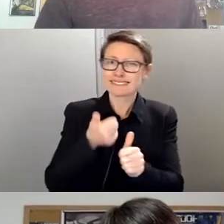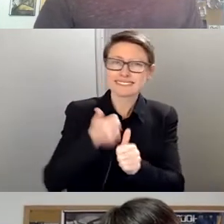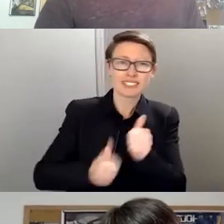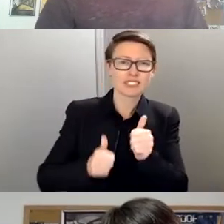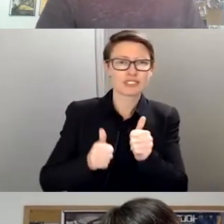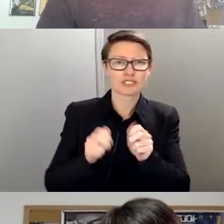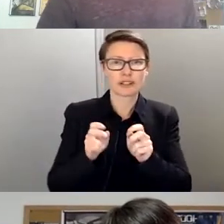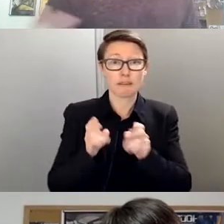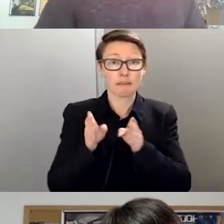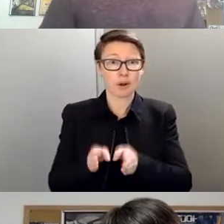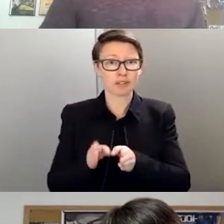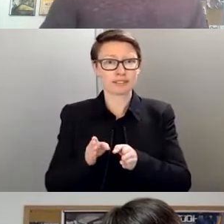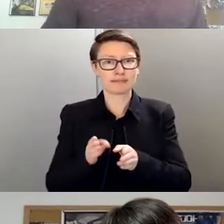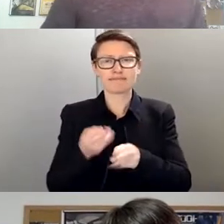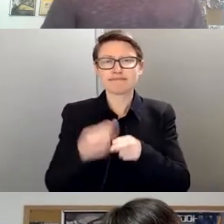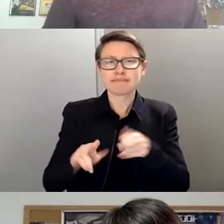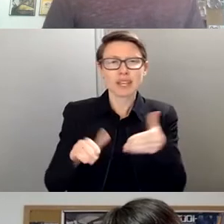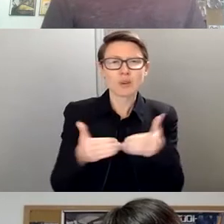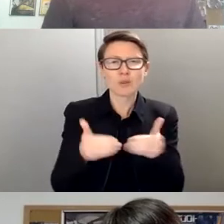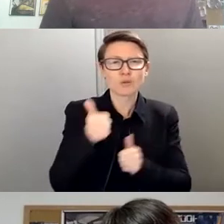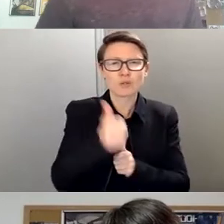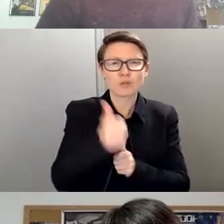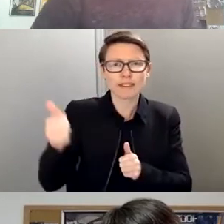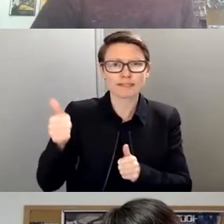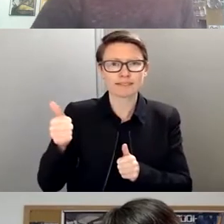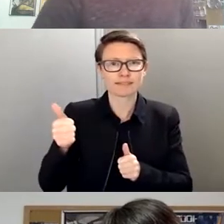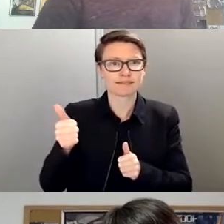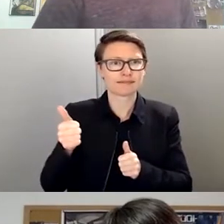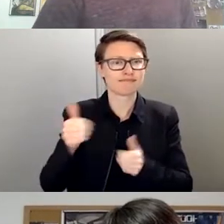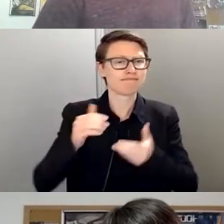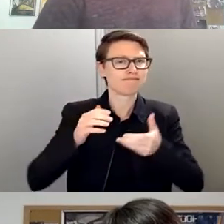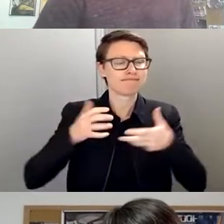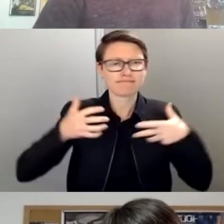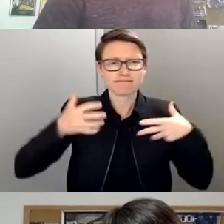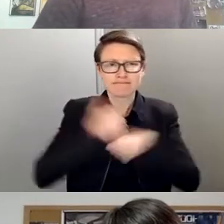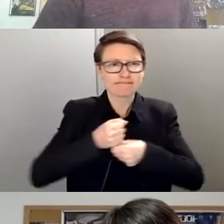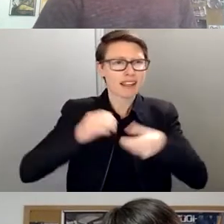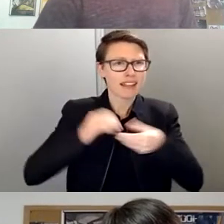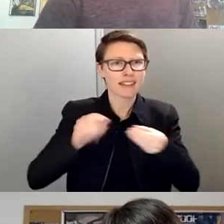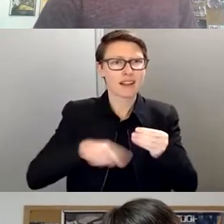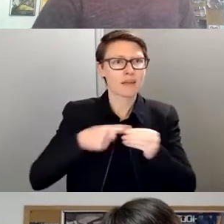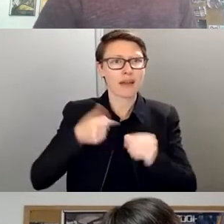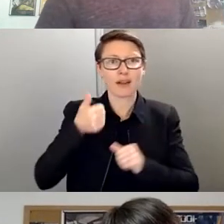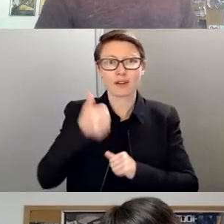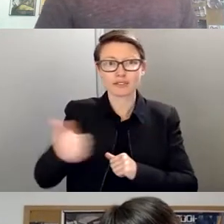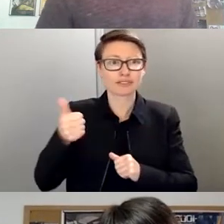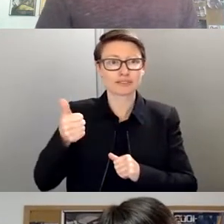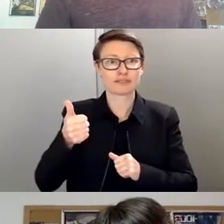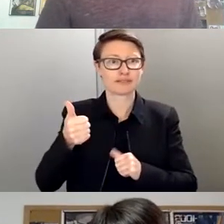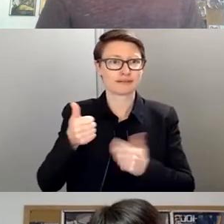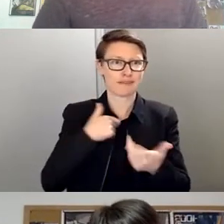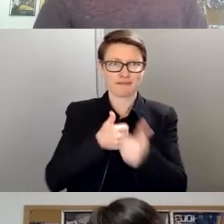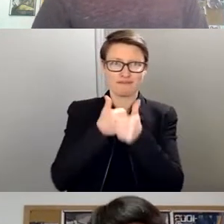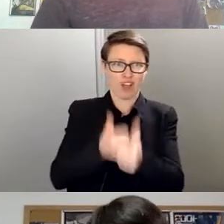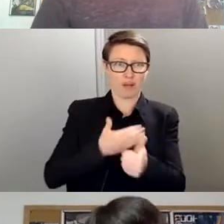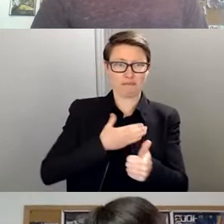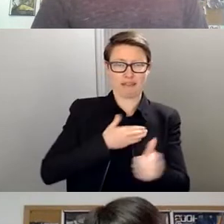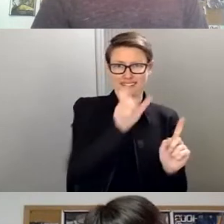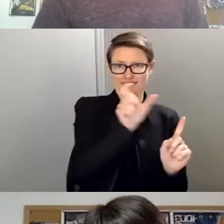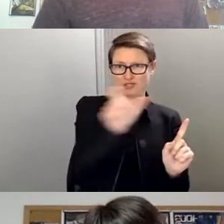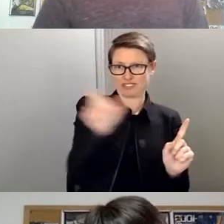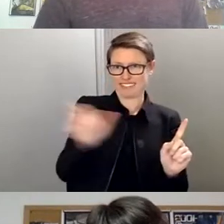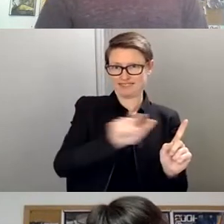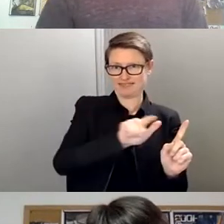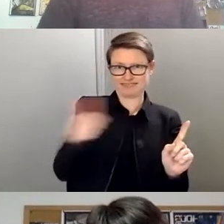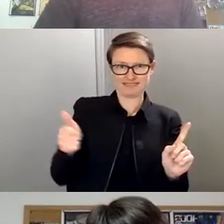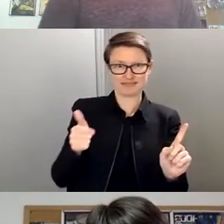briefly introduce themselves. Tell us a little bit about you. And I'm going to just go in the order of my screen, and I'm going to start out with